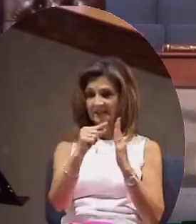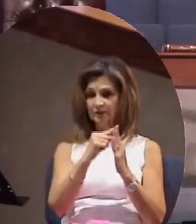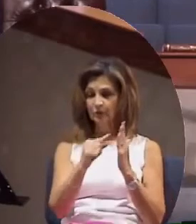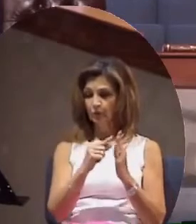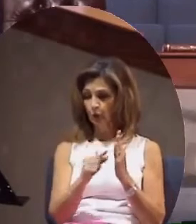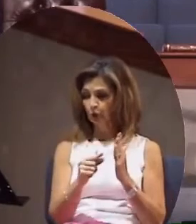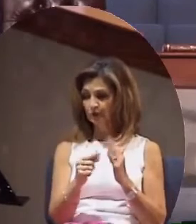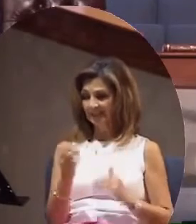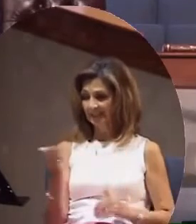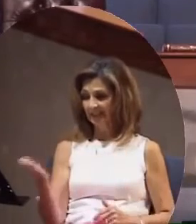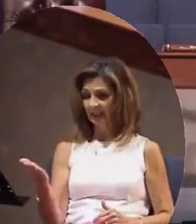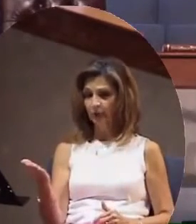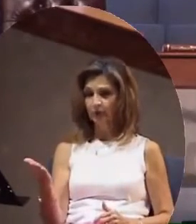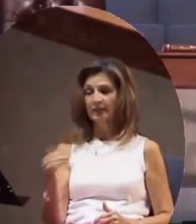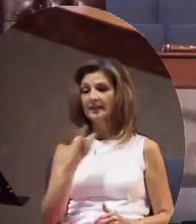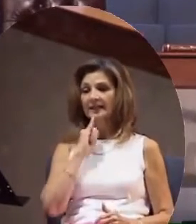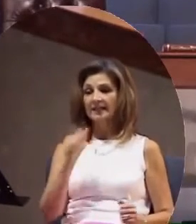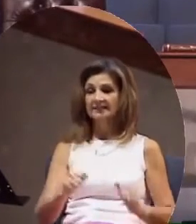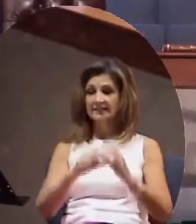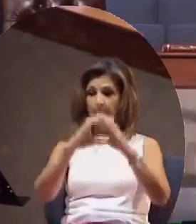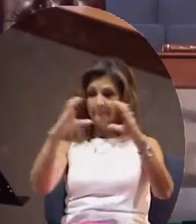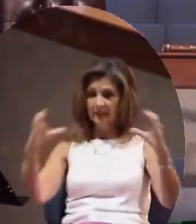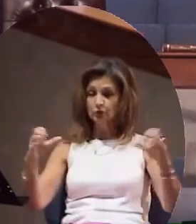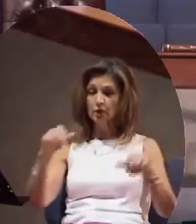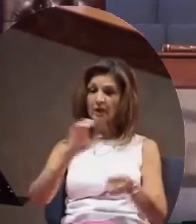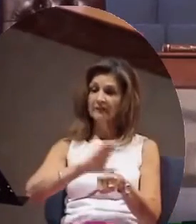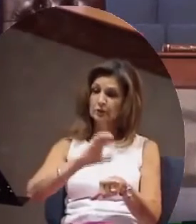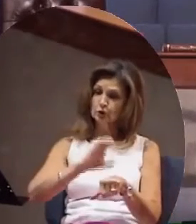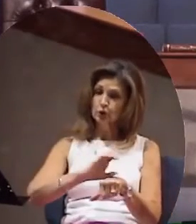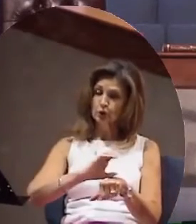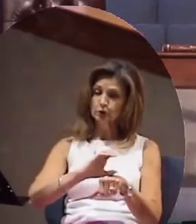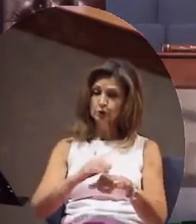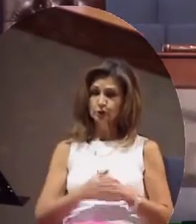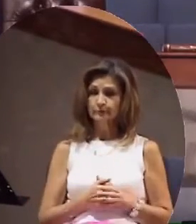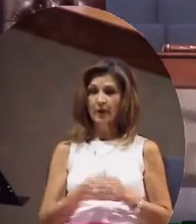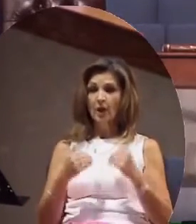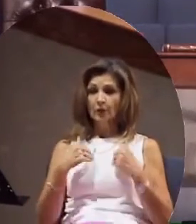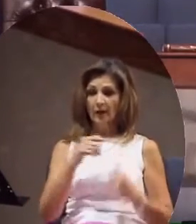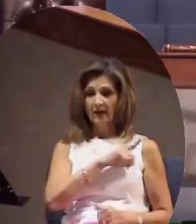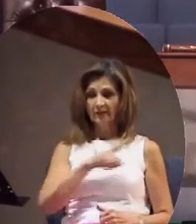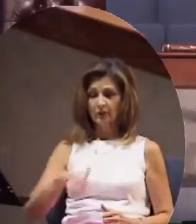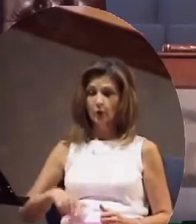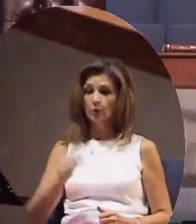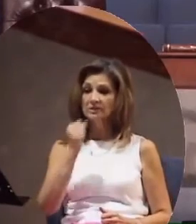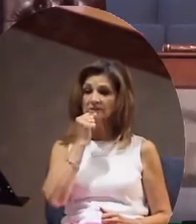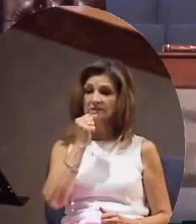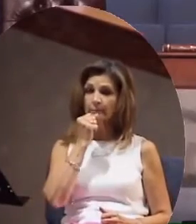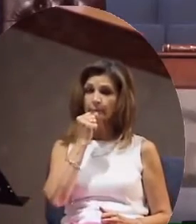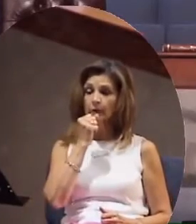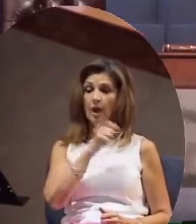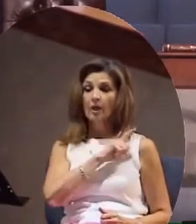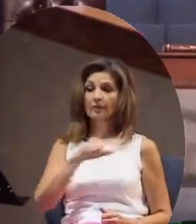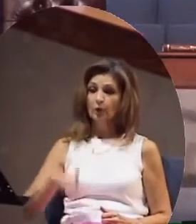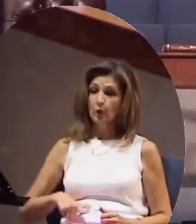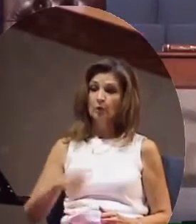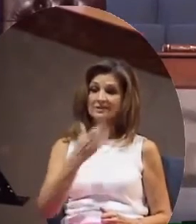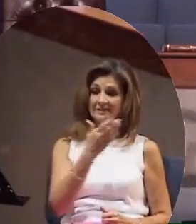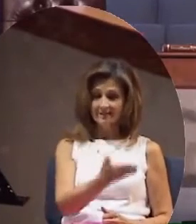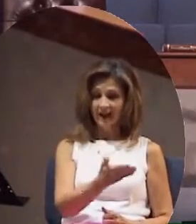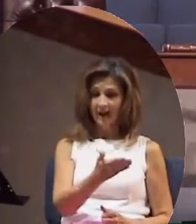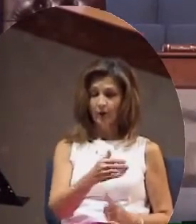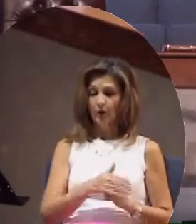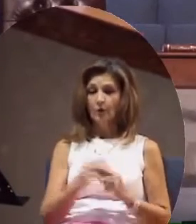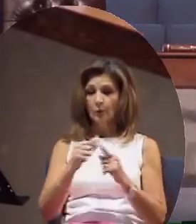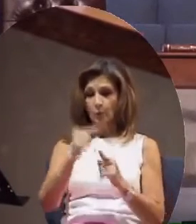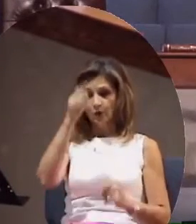this setting, is a picture of the church. I mean, they're having the Lord's Supper. The Lord's there. Amen. They've got the